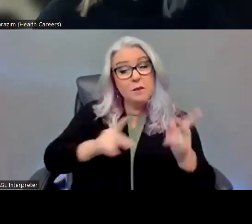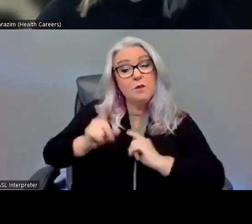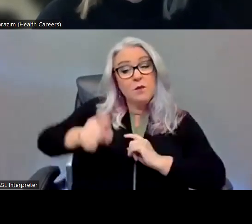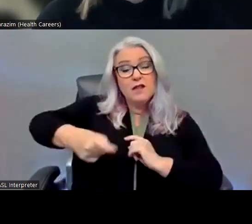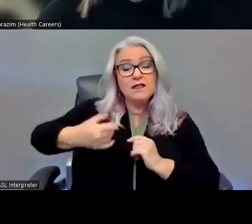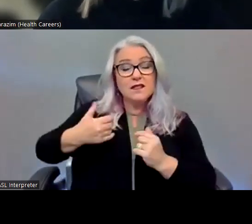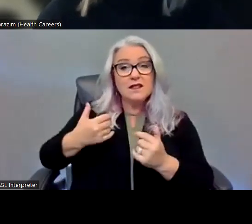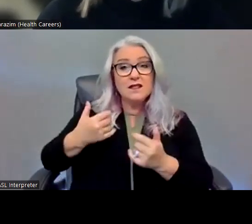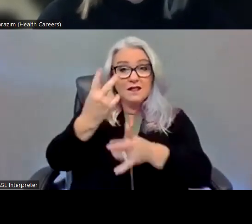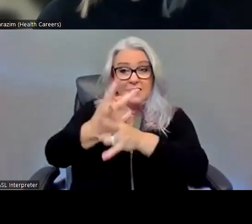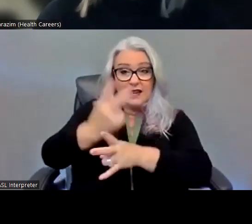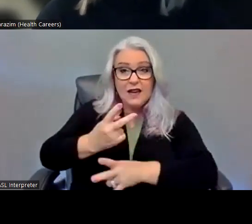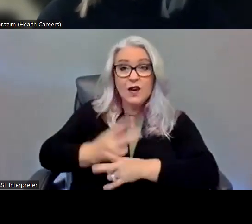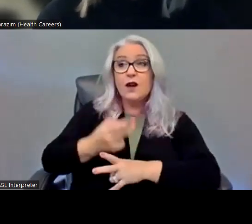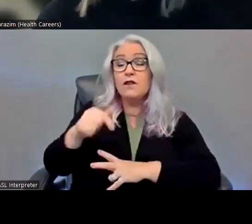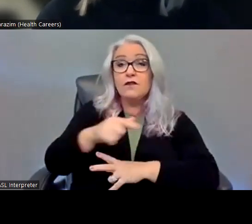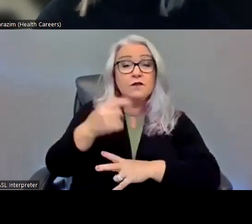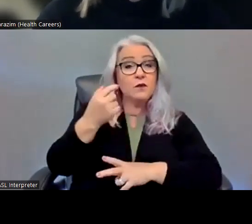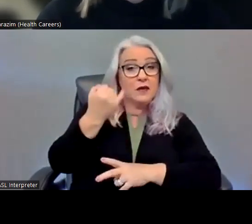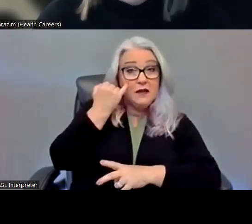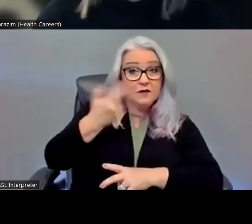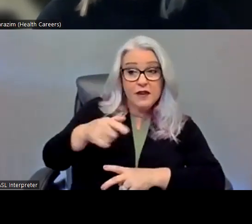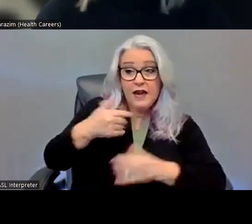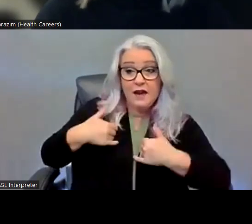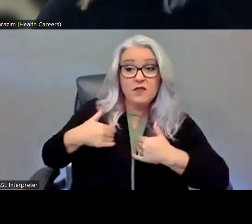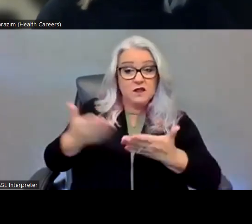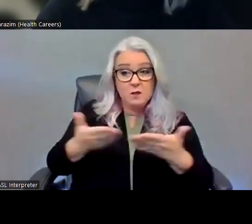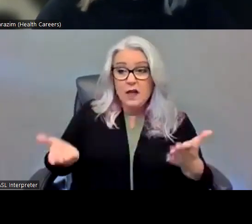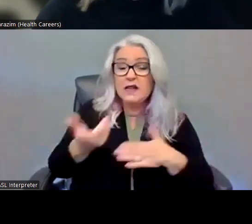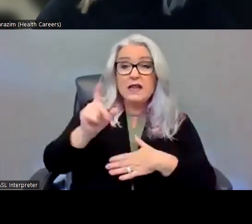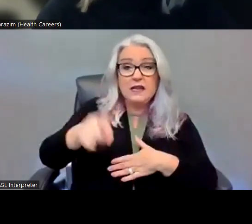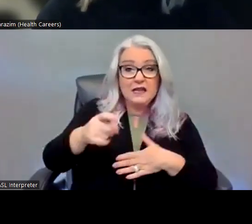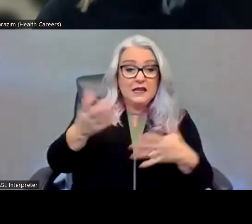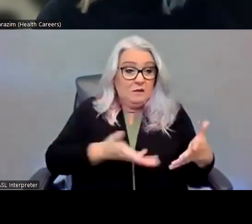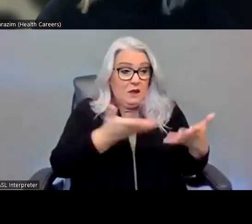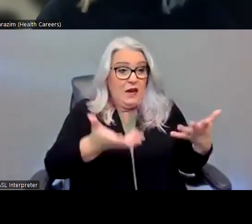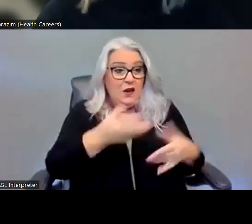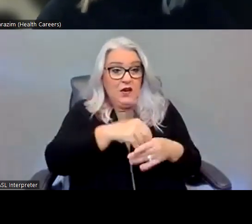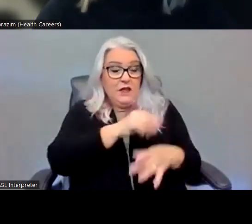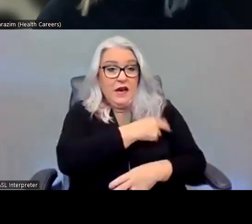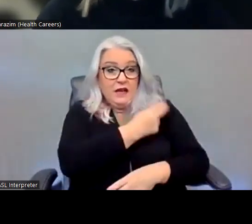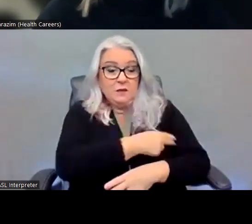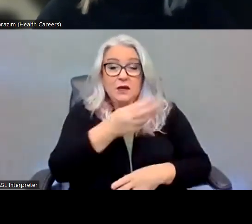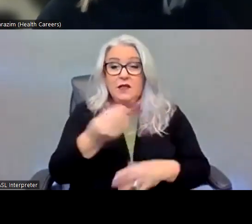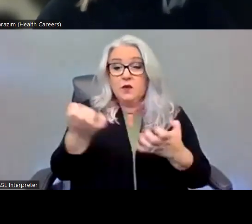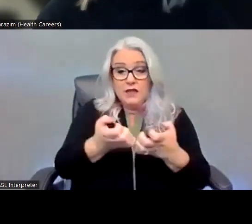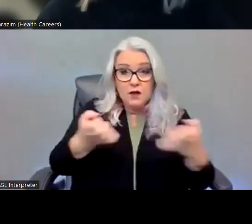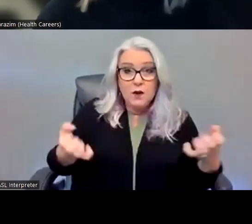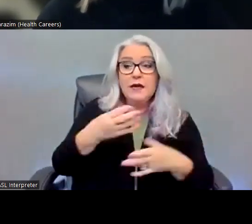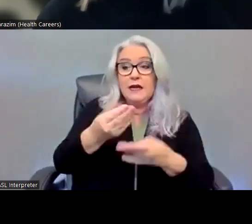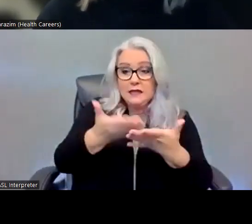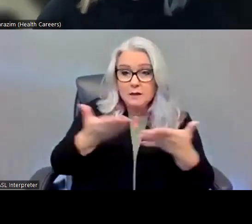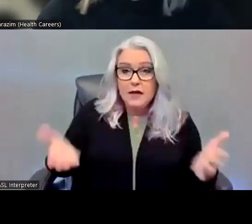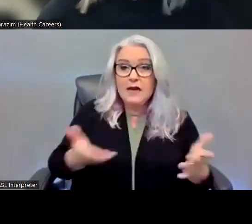healthcare facility has the equipment and supplies they need, and that equipment and supplies is delivered to